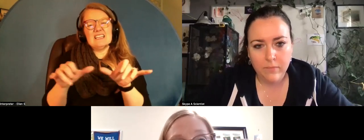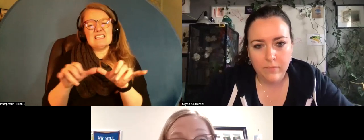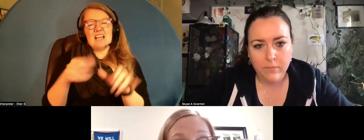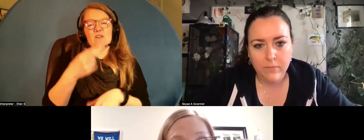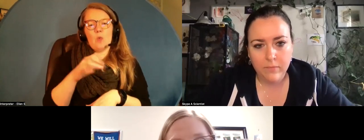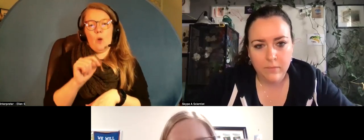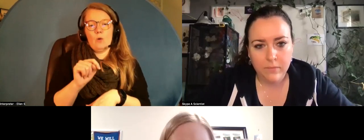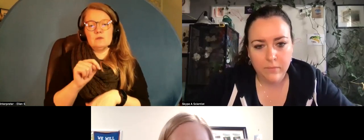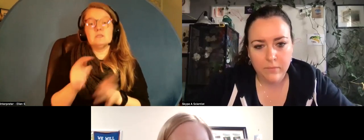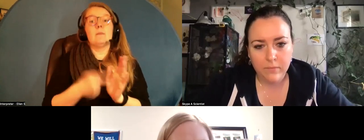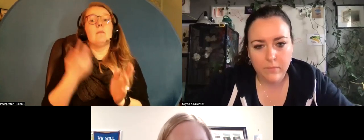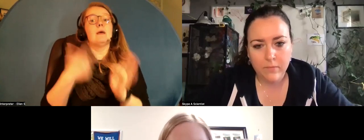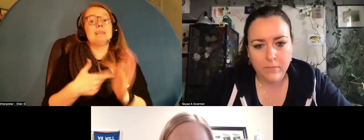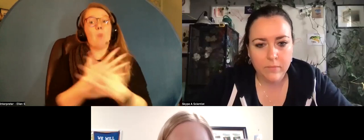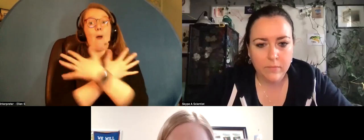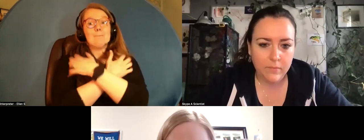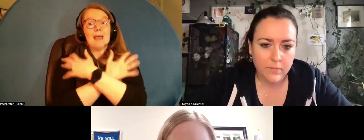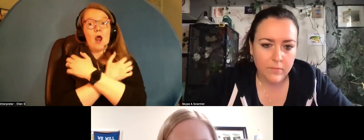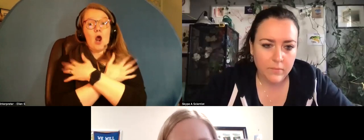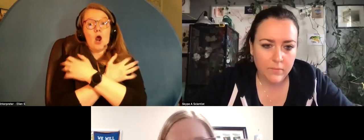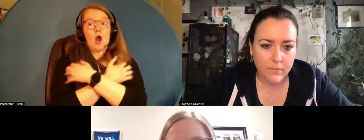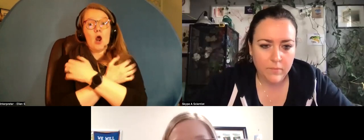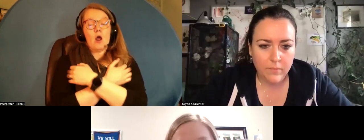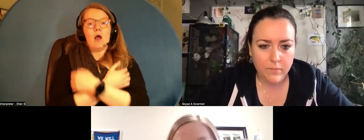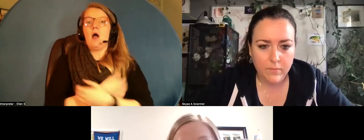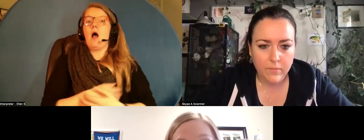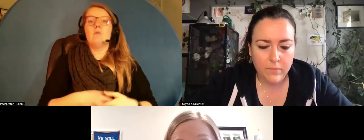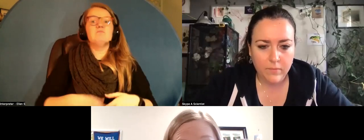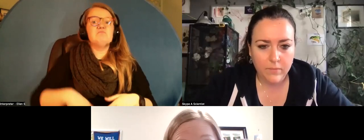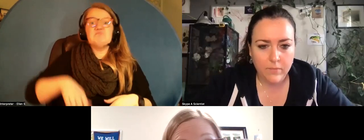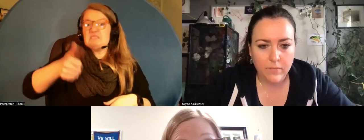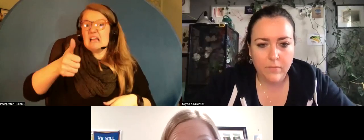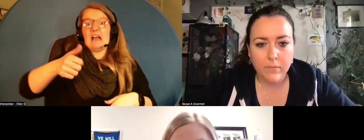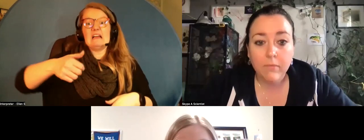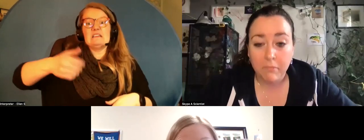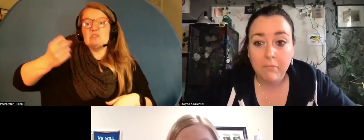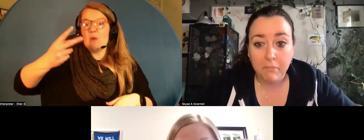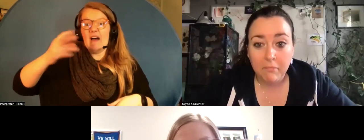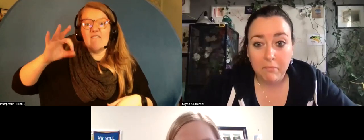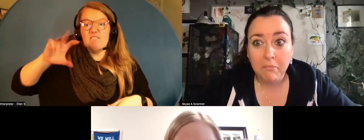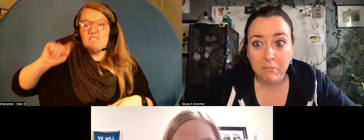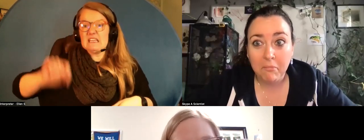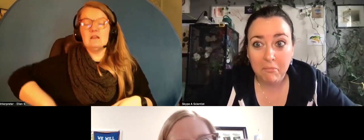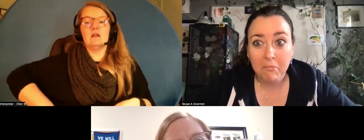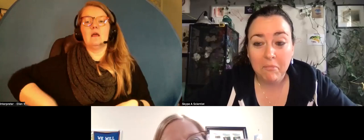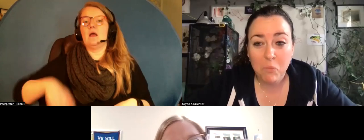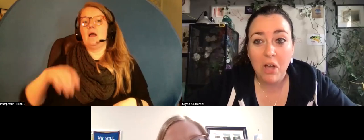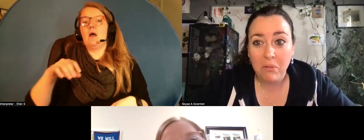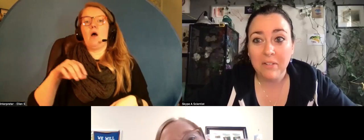tapeworms from bears that are meters long, or whales meters